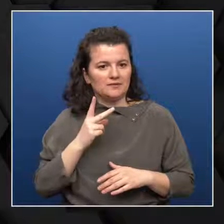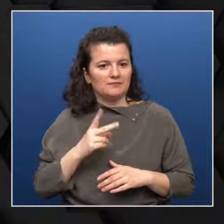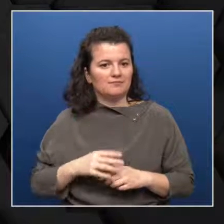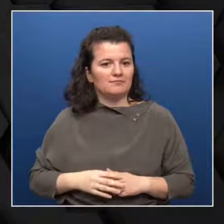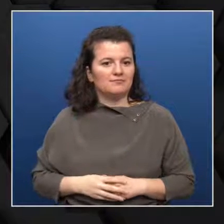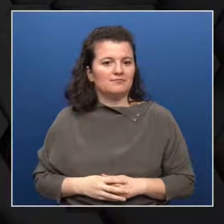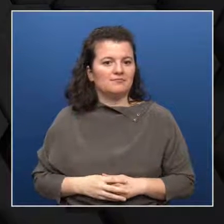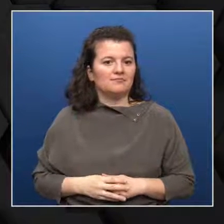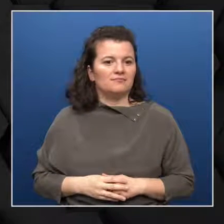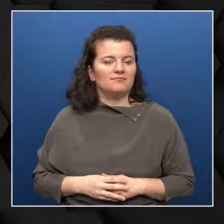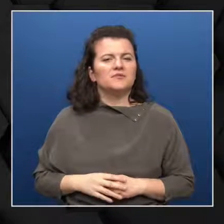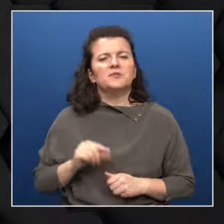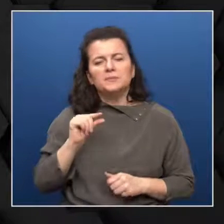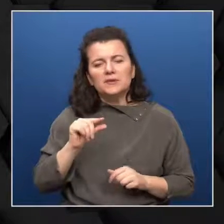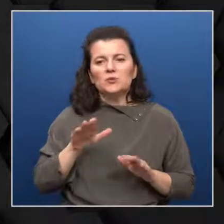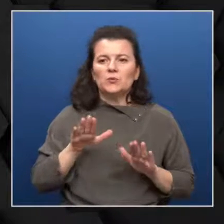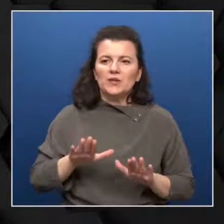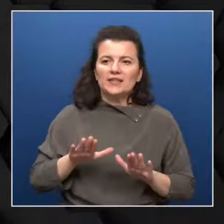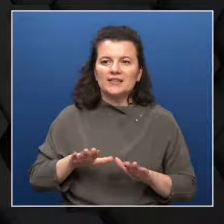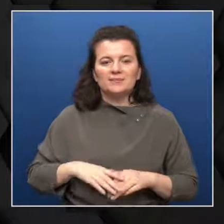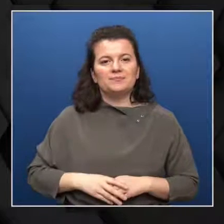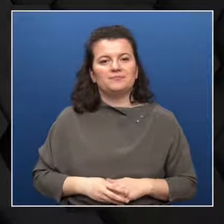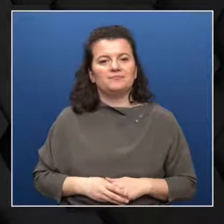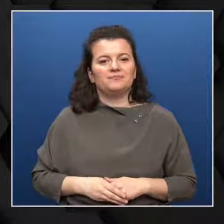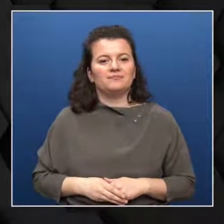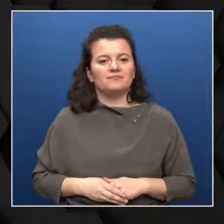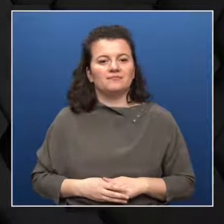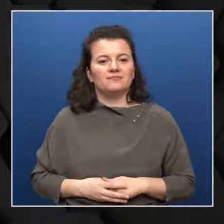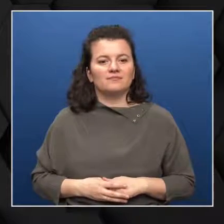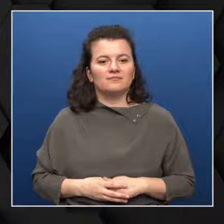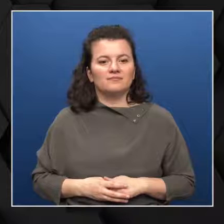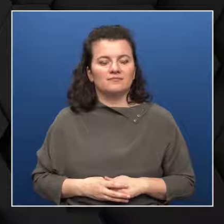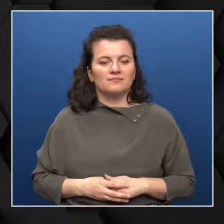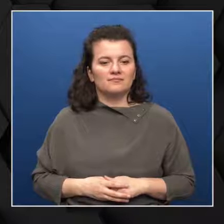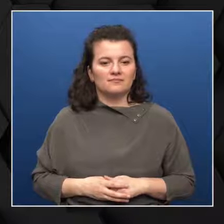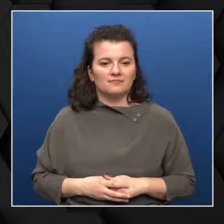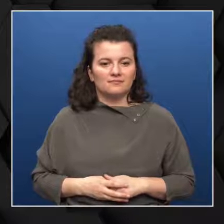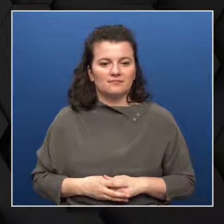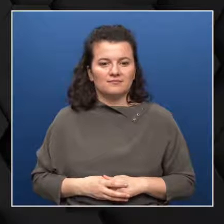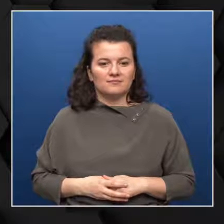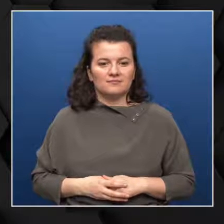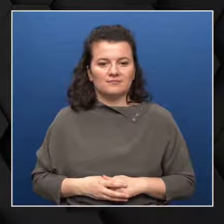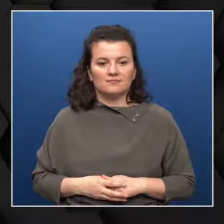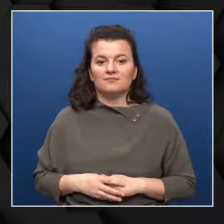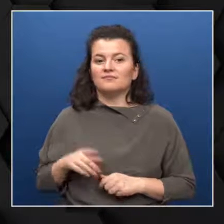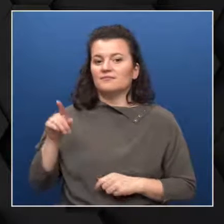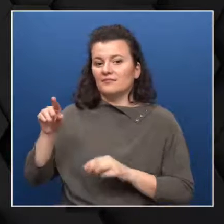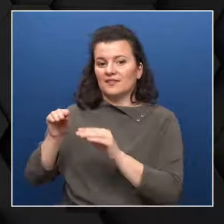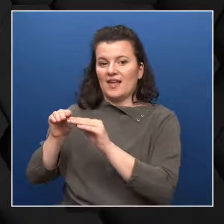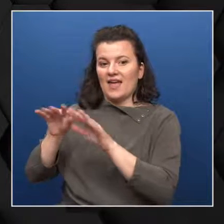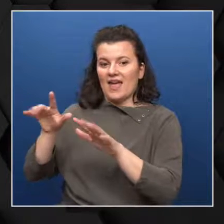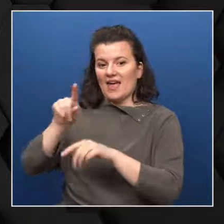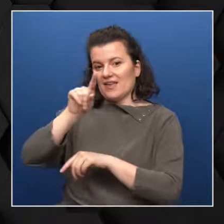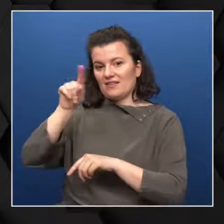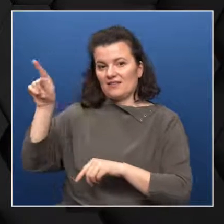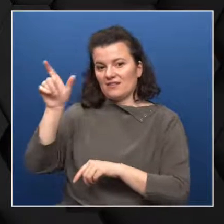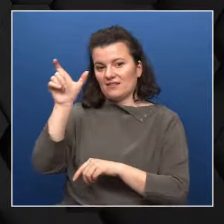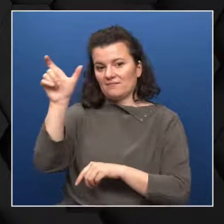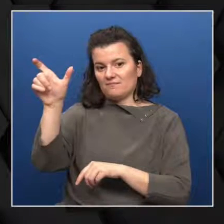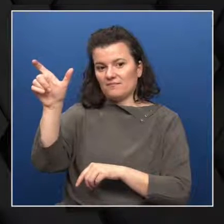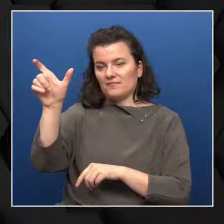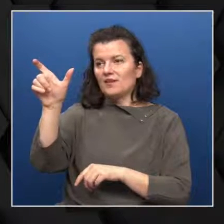Have to wait a little bit. This is actually not the endpoint. You have to Control-C, Control-V, right.